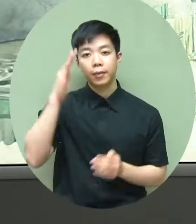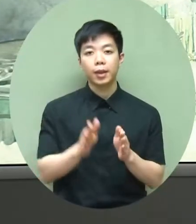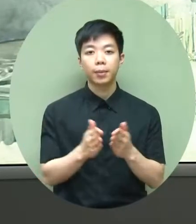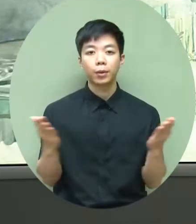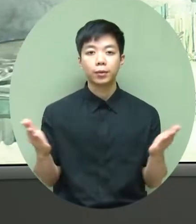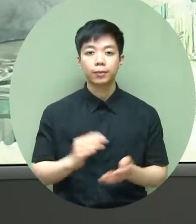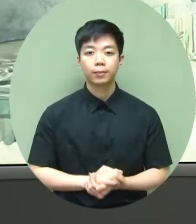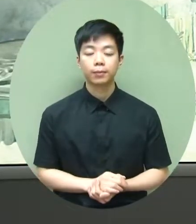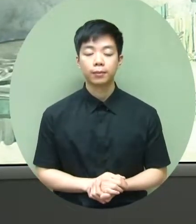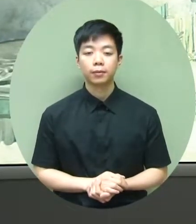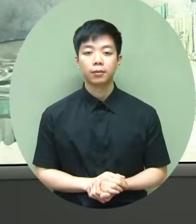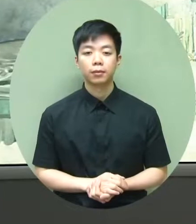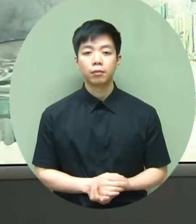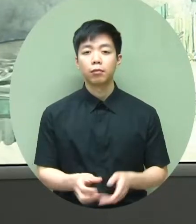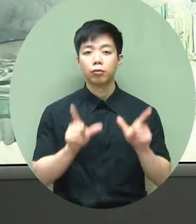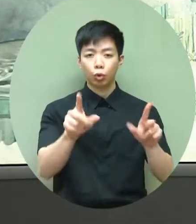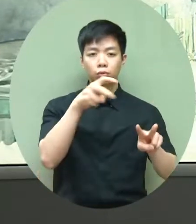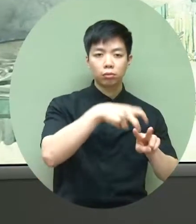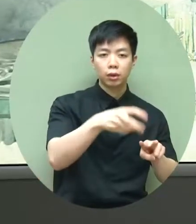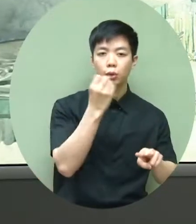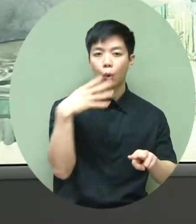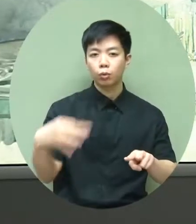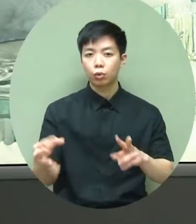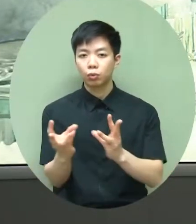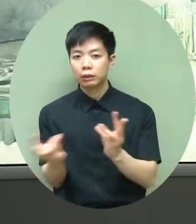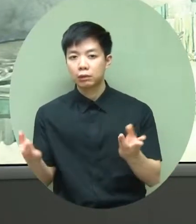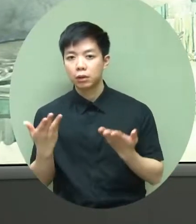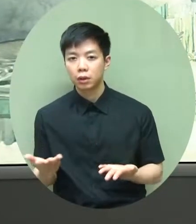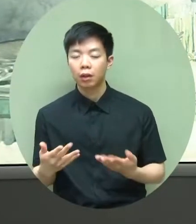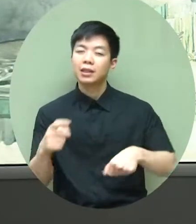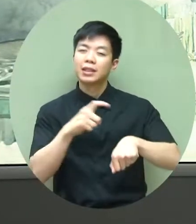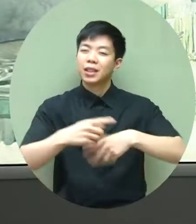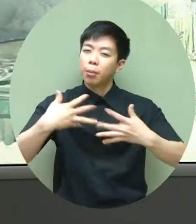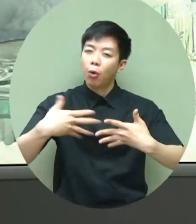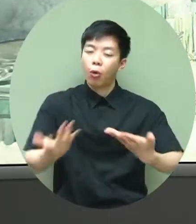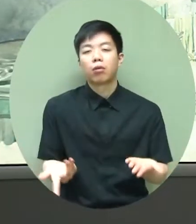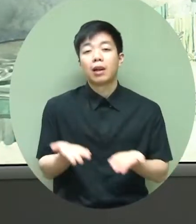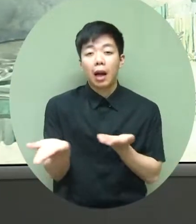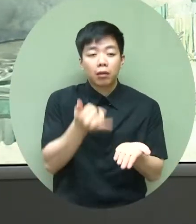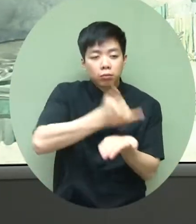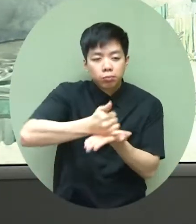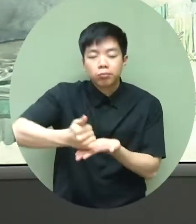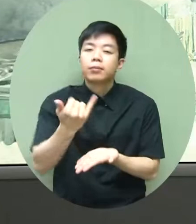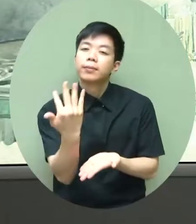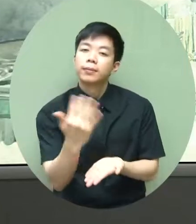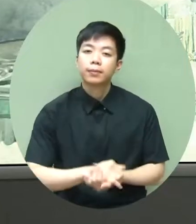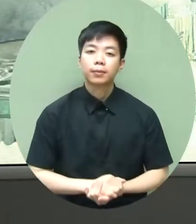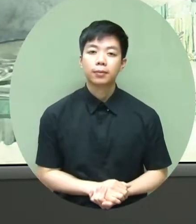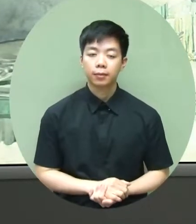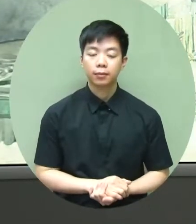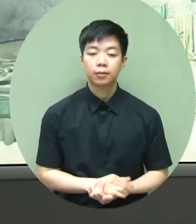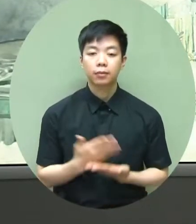Good afternoon. I'm from Mingpao. Now, I'd like to know the patronage